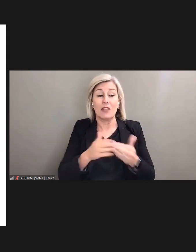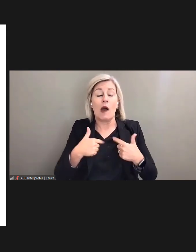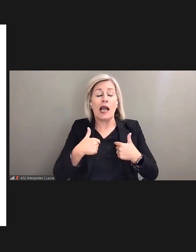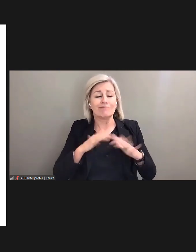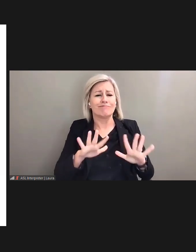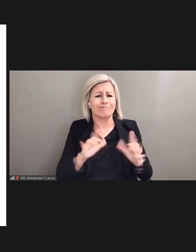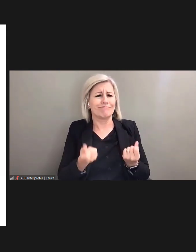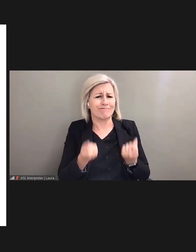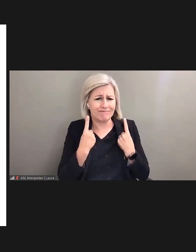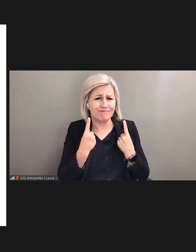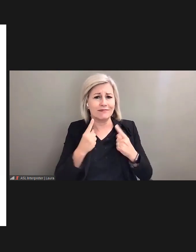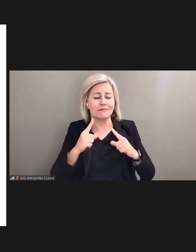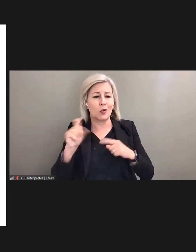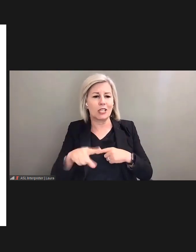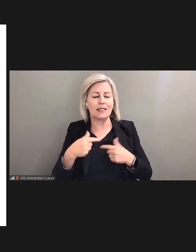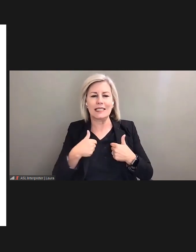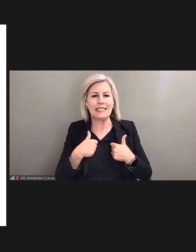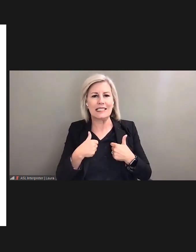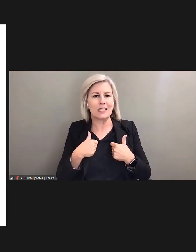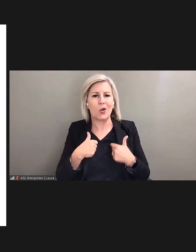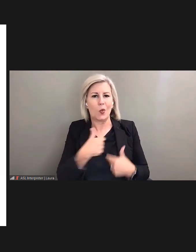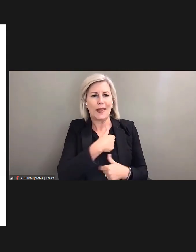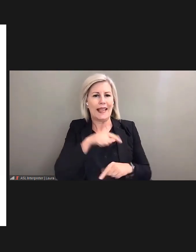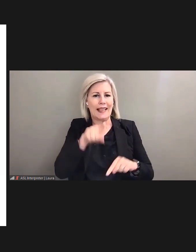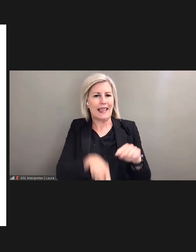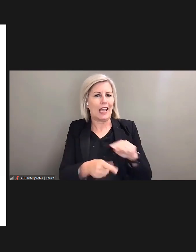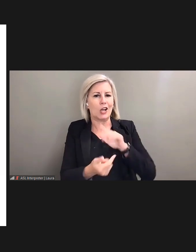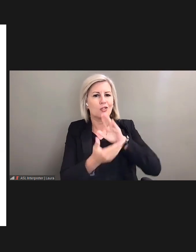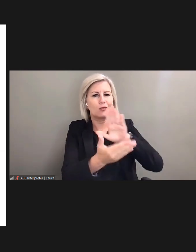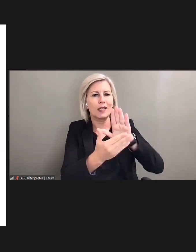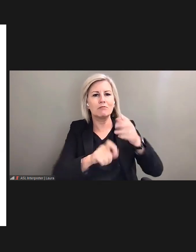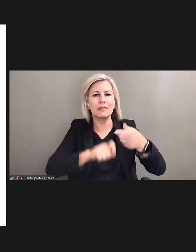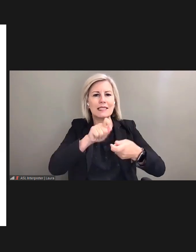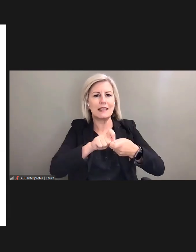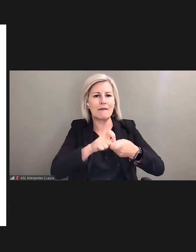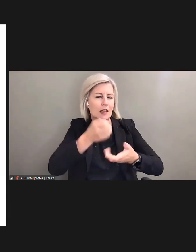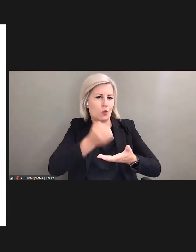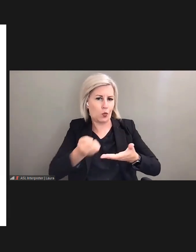be difficult for it to address specific equipment